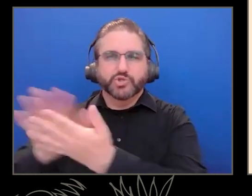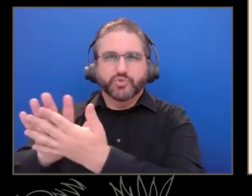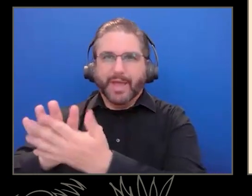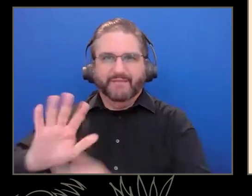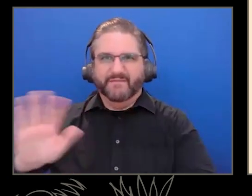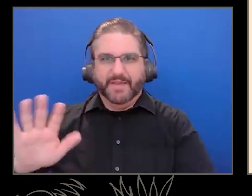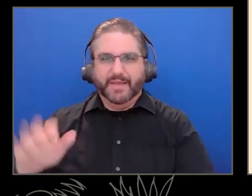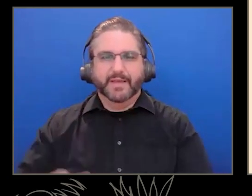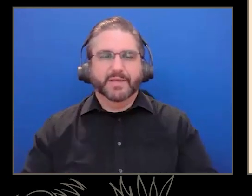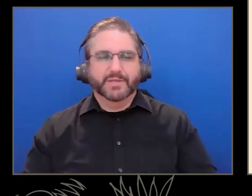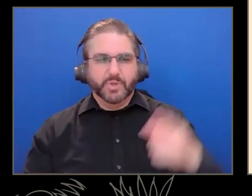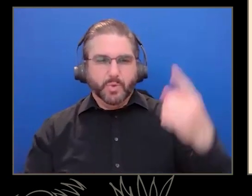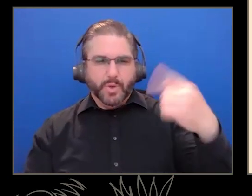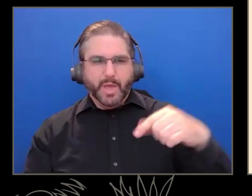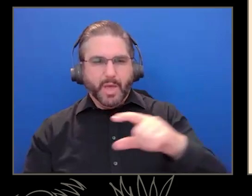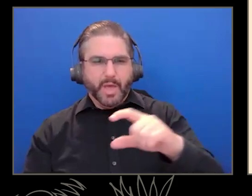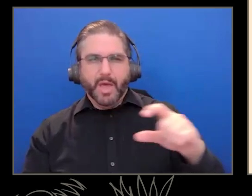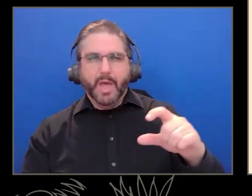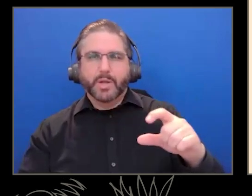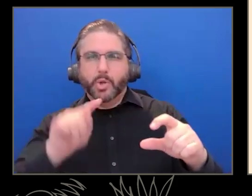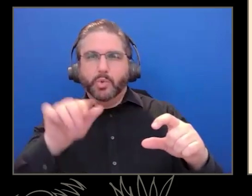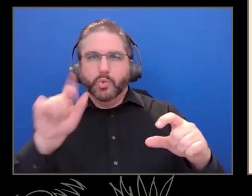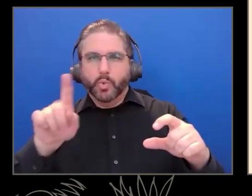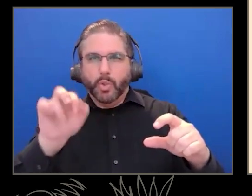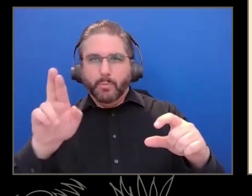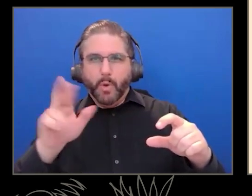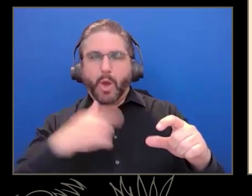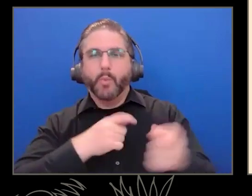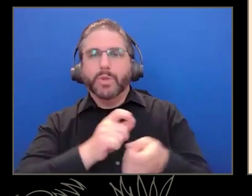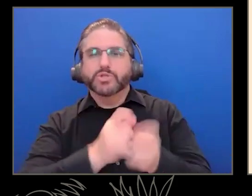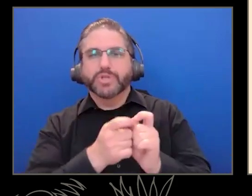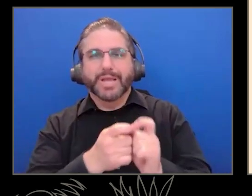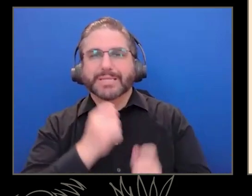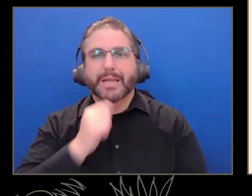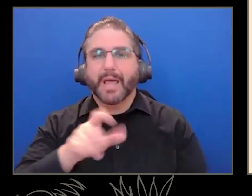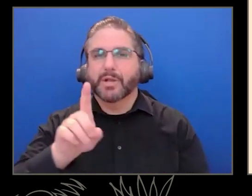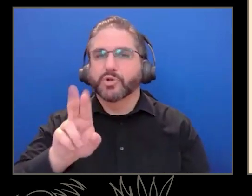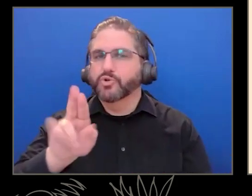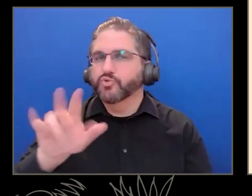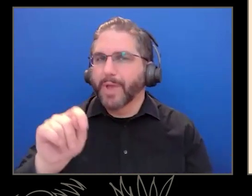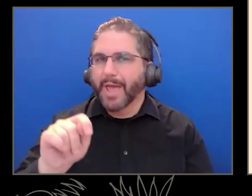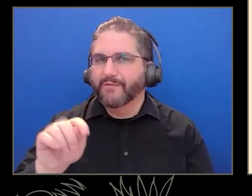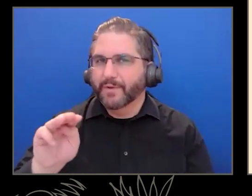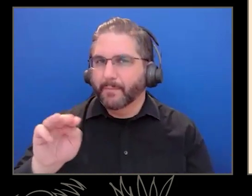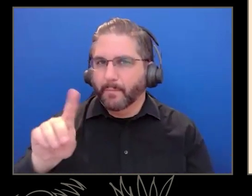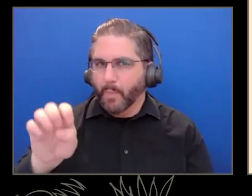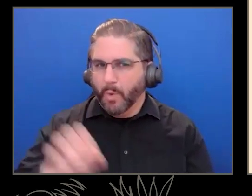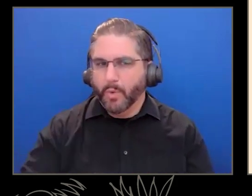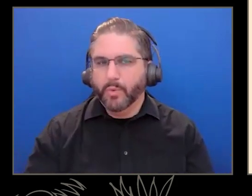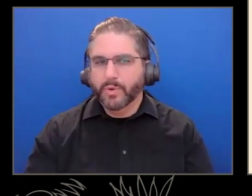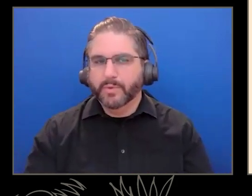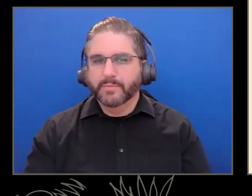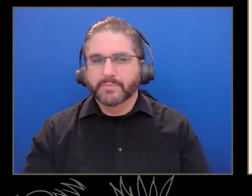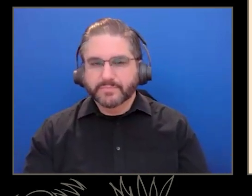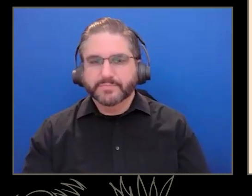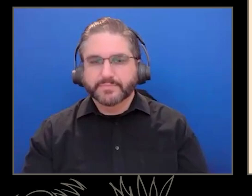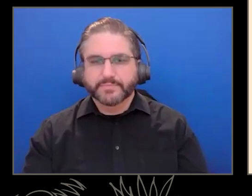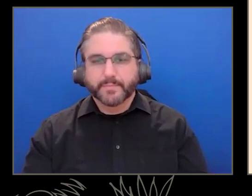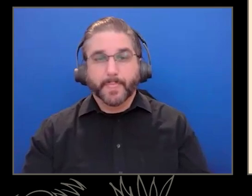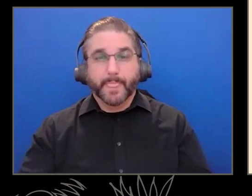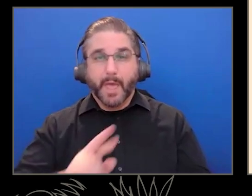we removed the draft mode. And we can see the right thing is kind of where we started the